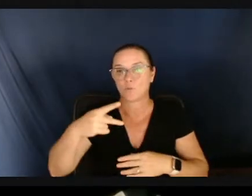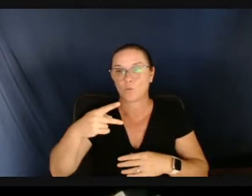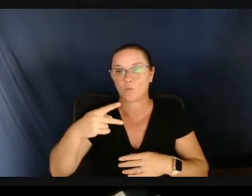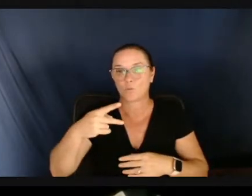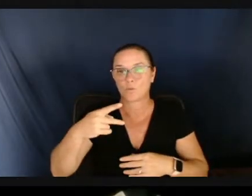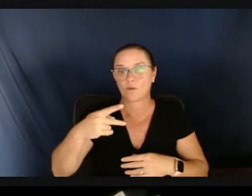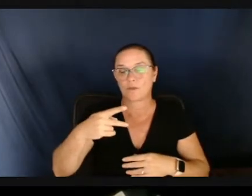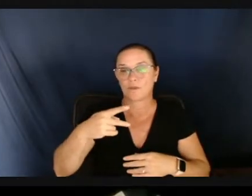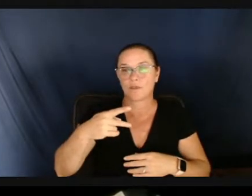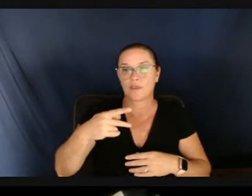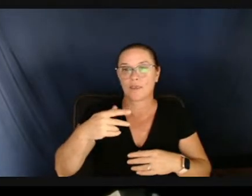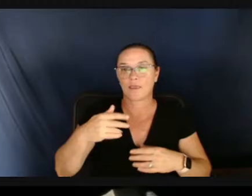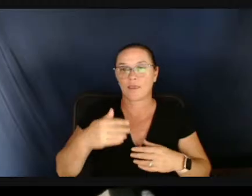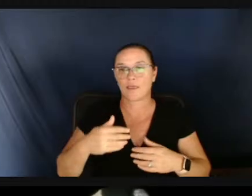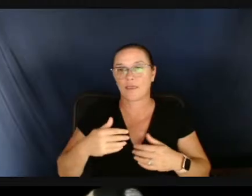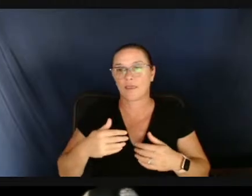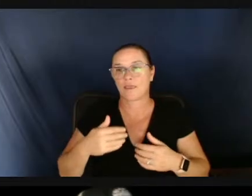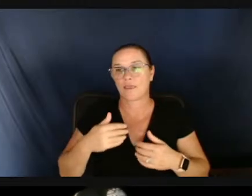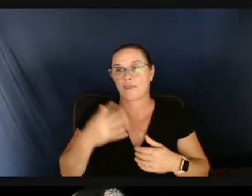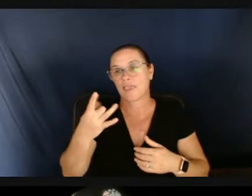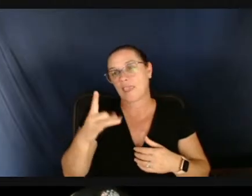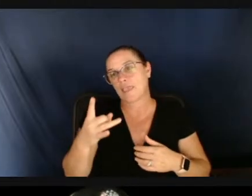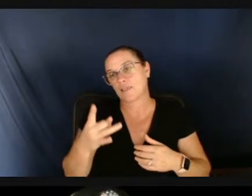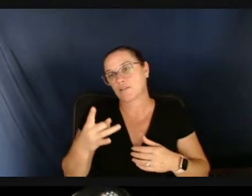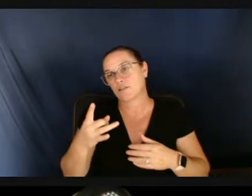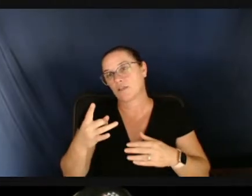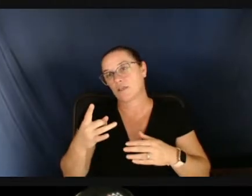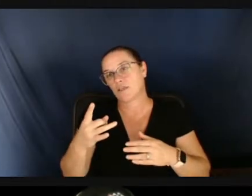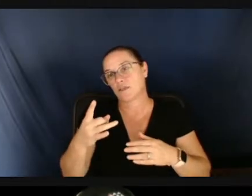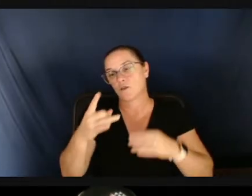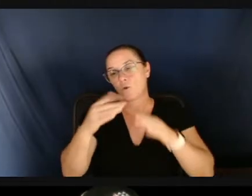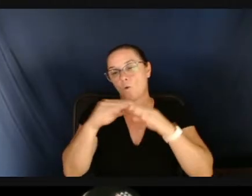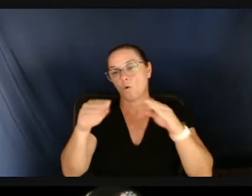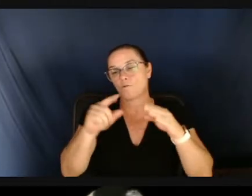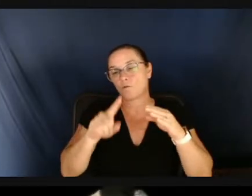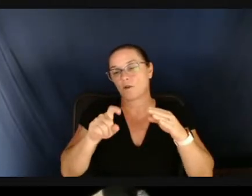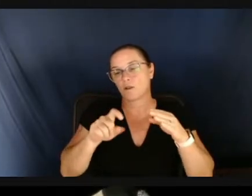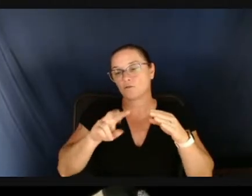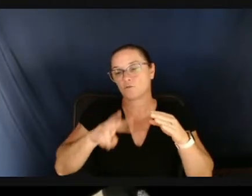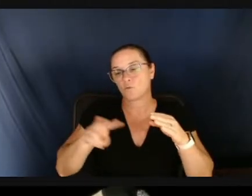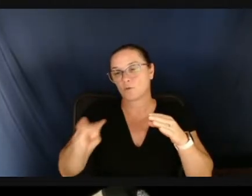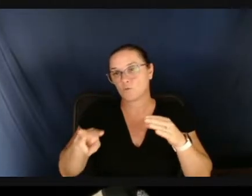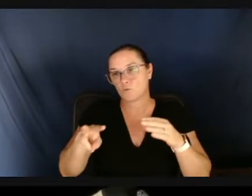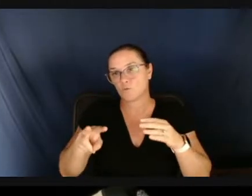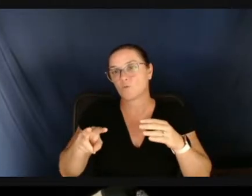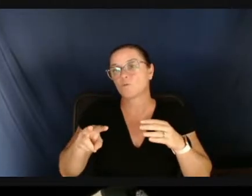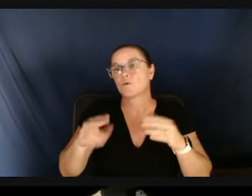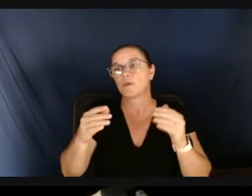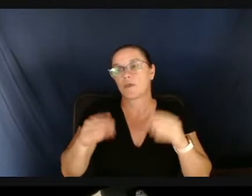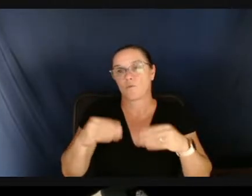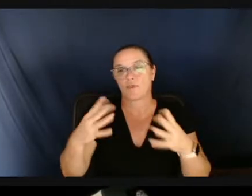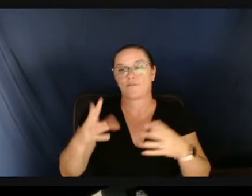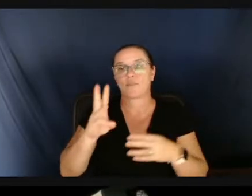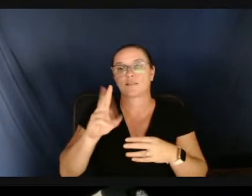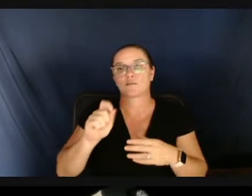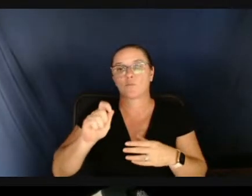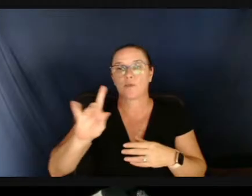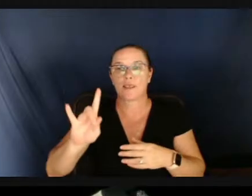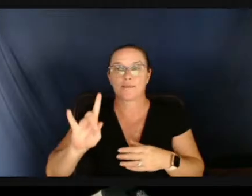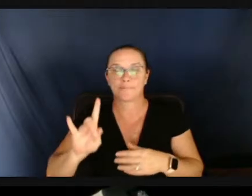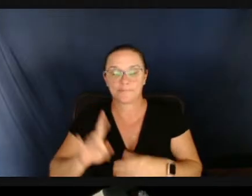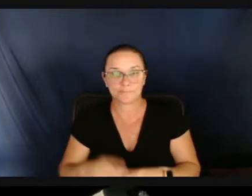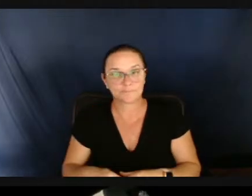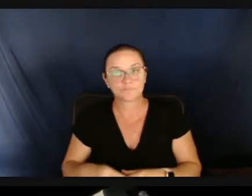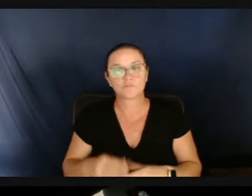if we have 18 over 122 days, is 6.8 there. Right, so interesting to note that pattern